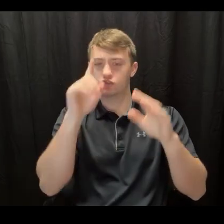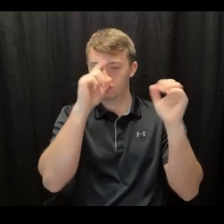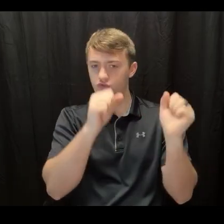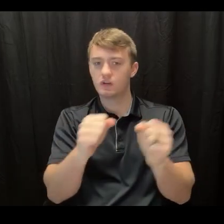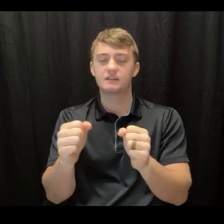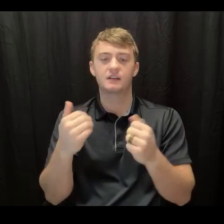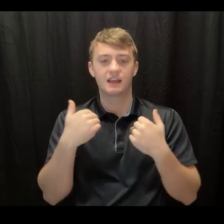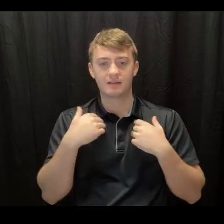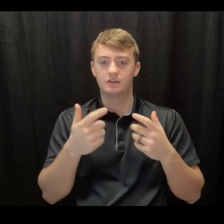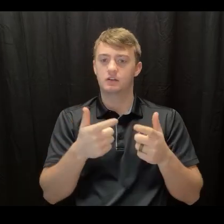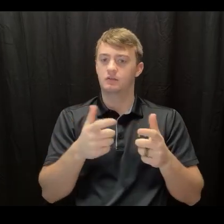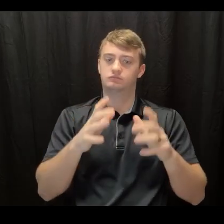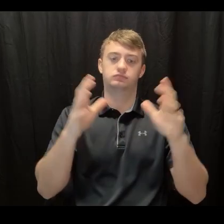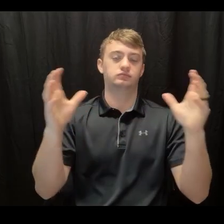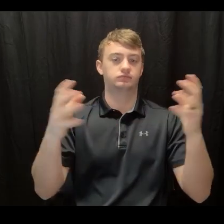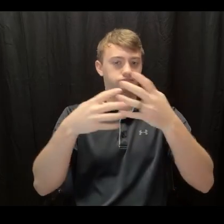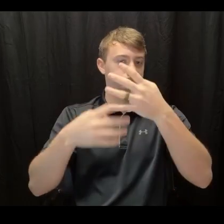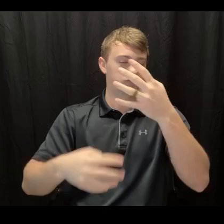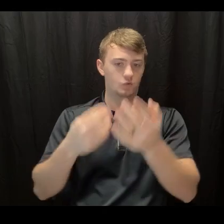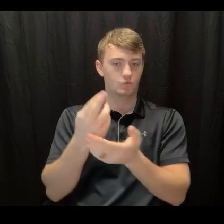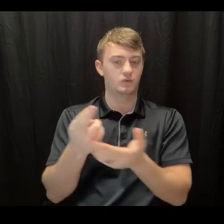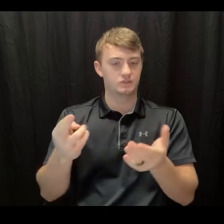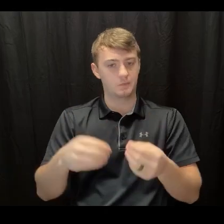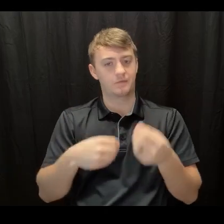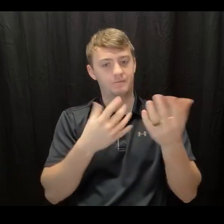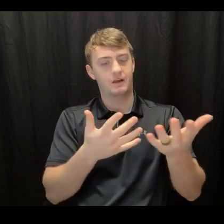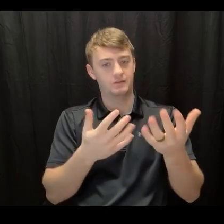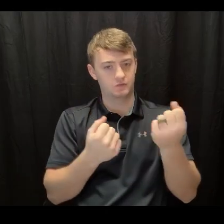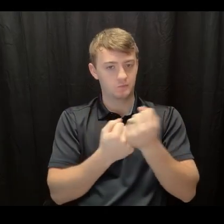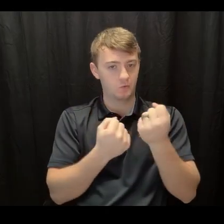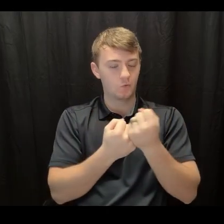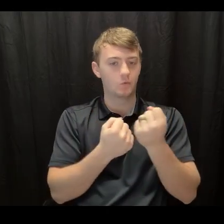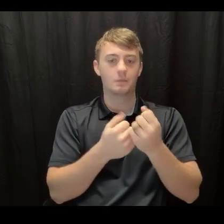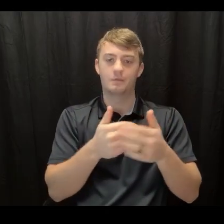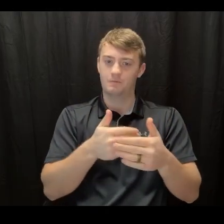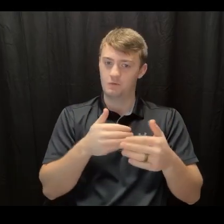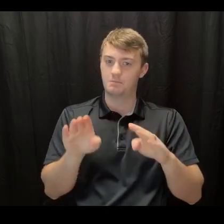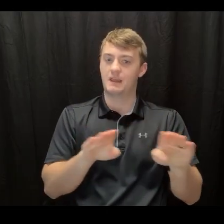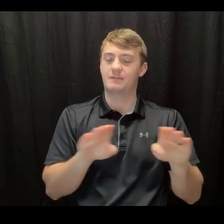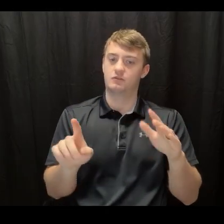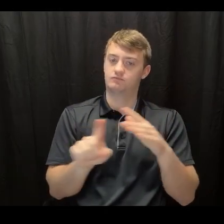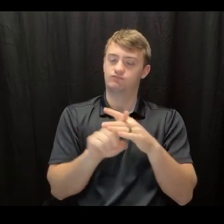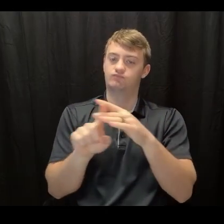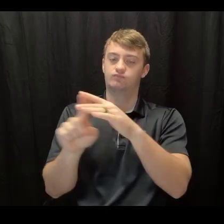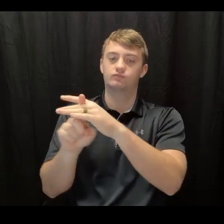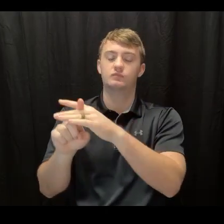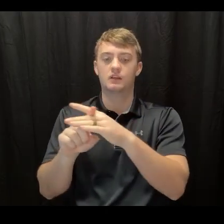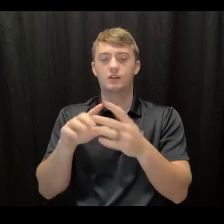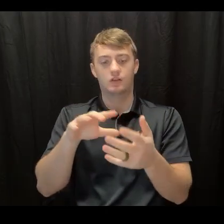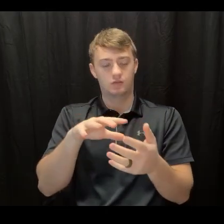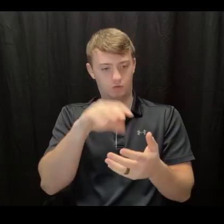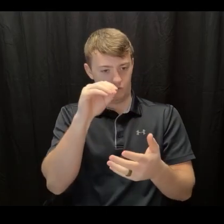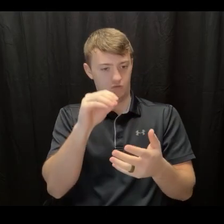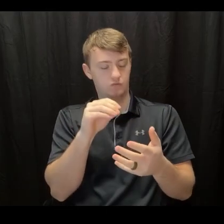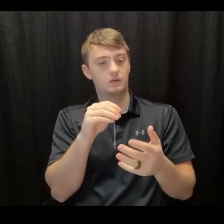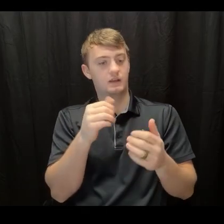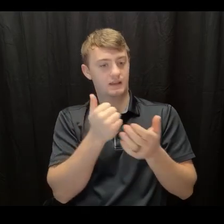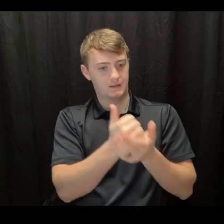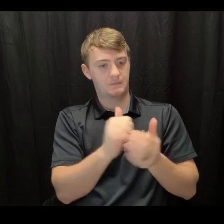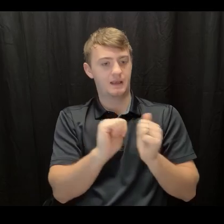a whole piece of resources that looks at providing support before behaviors occur so students can learn strategies to cope.